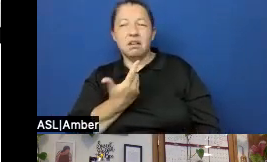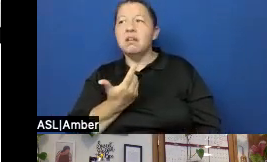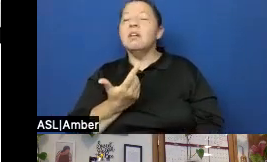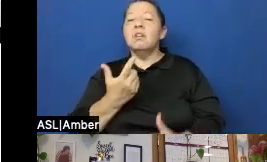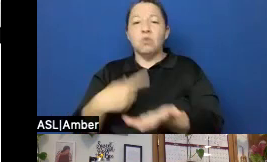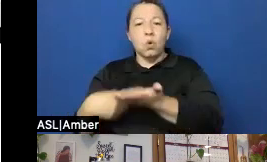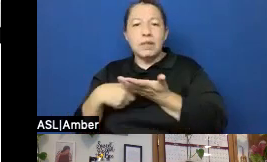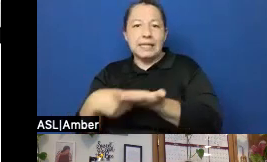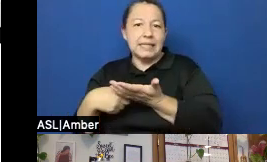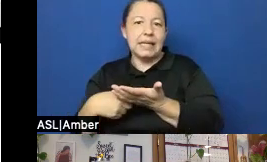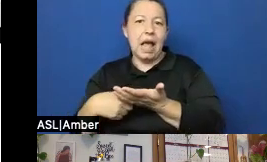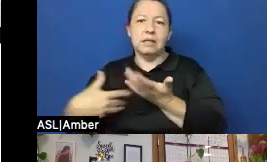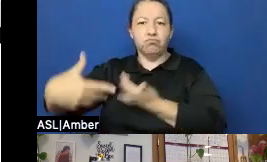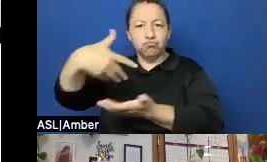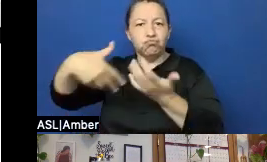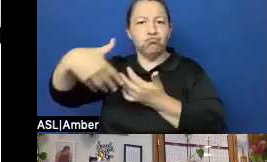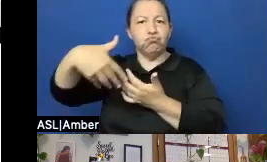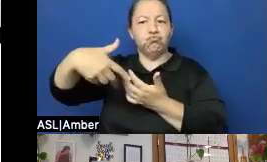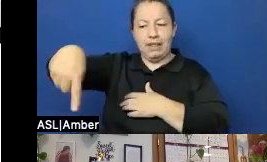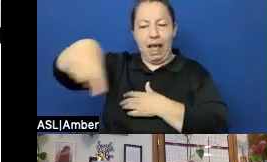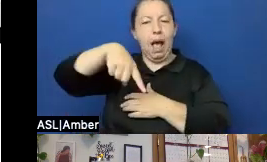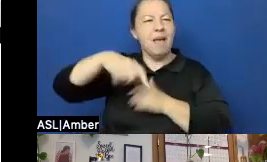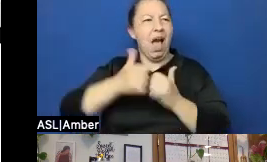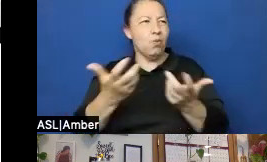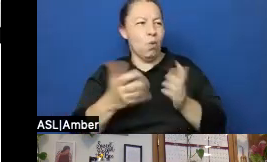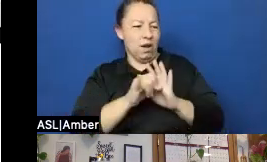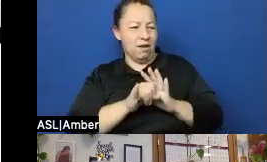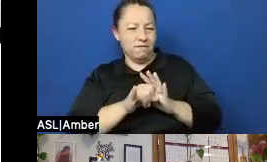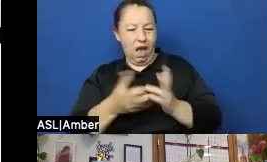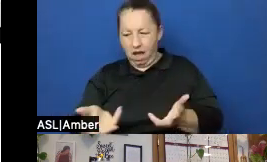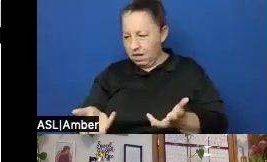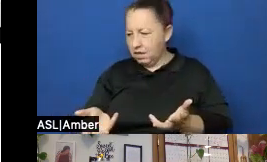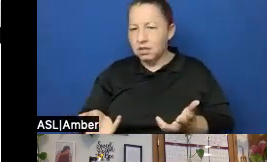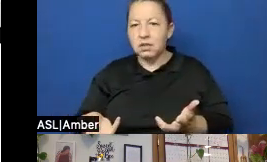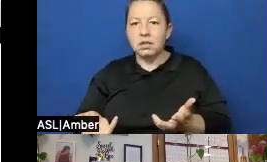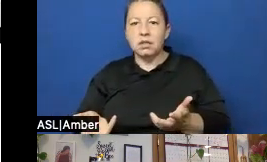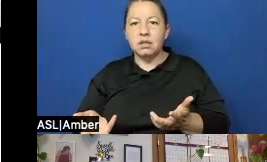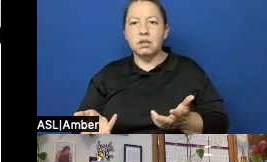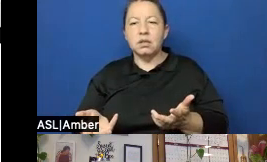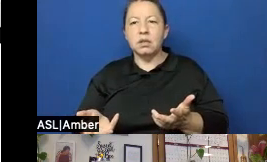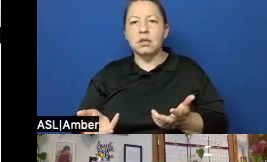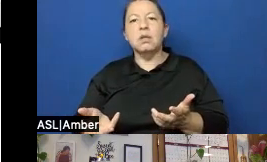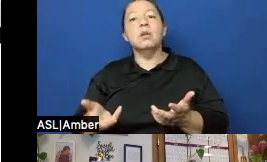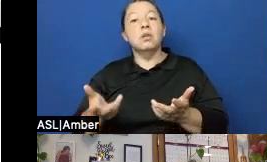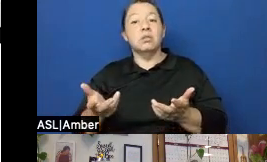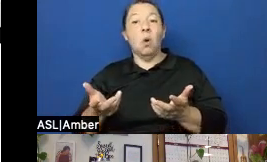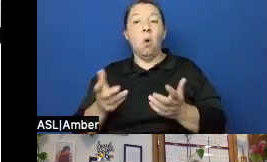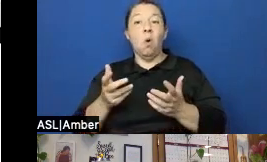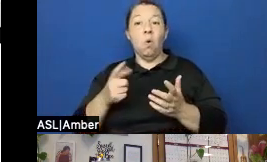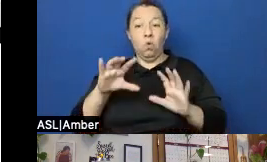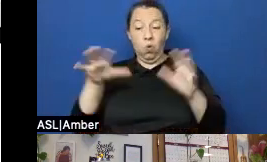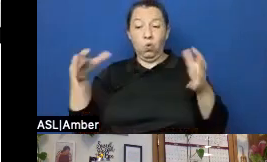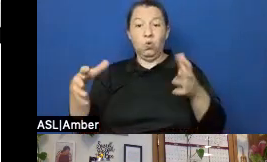amongst themselves about, you know, how do they want to identify? And so they selected this